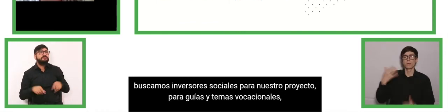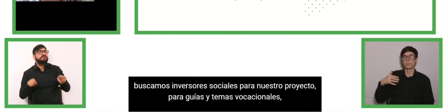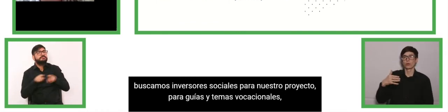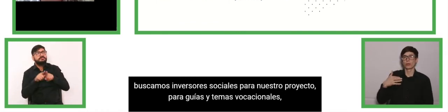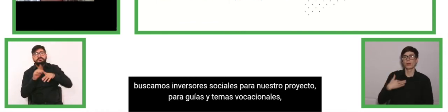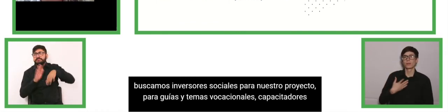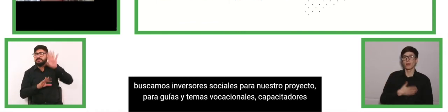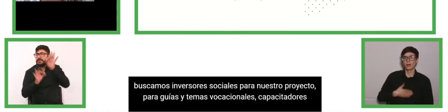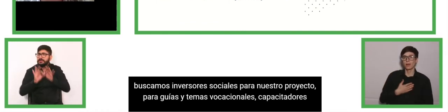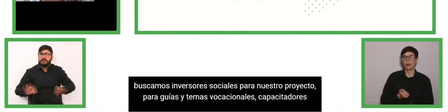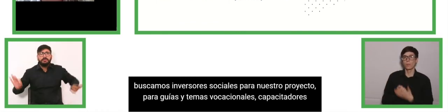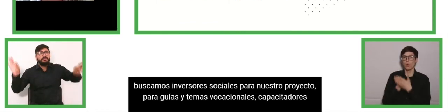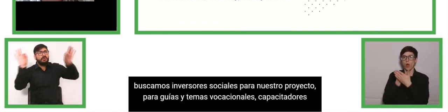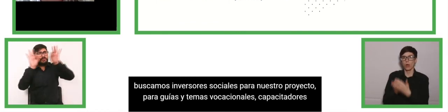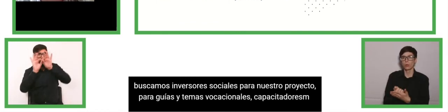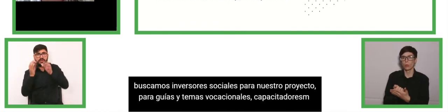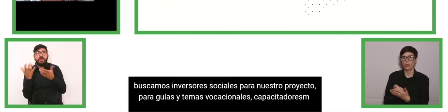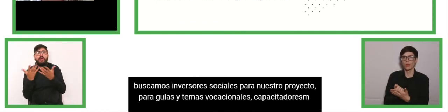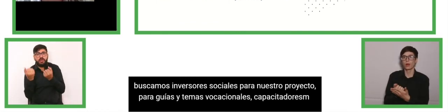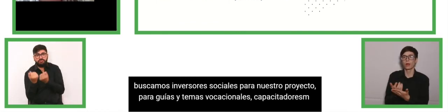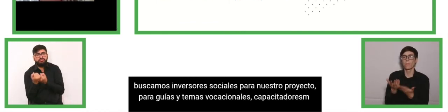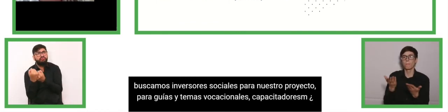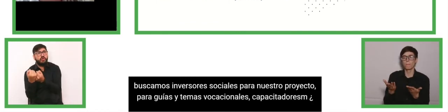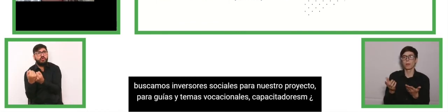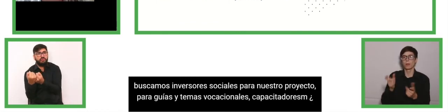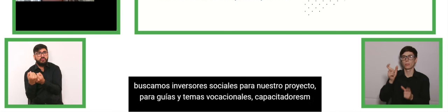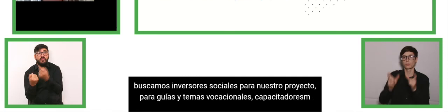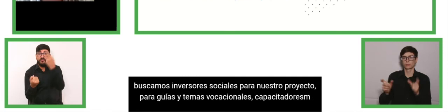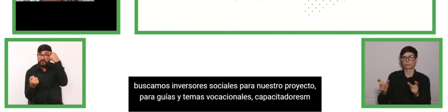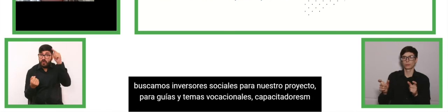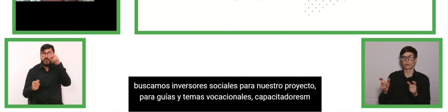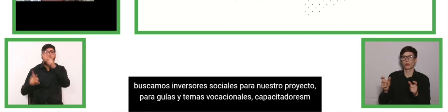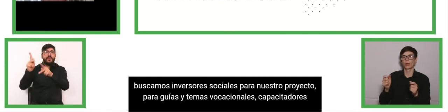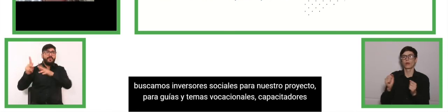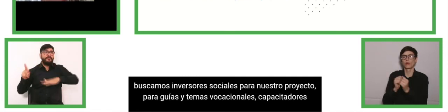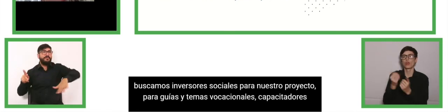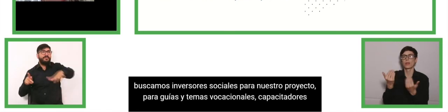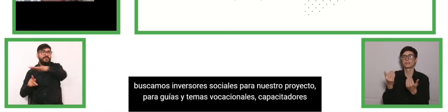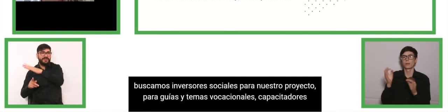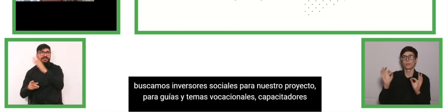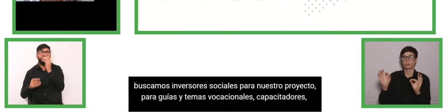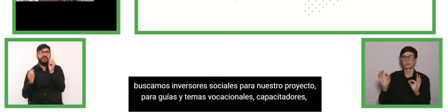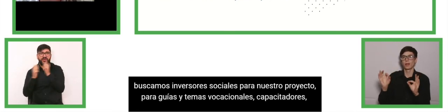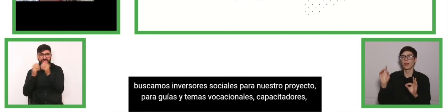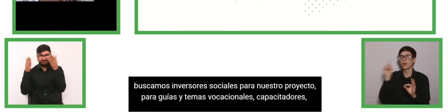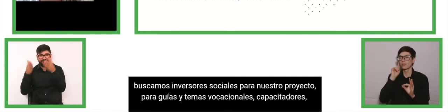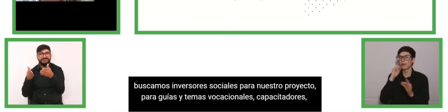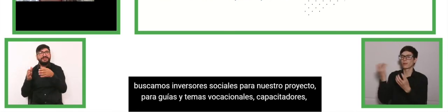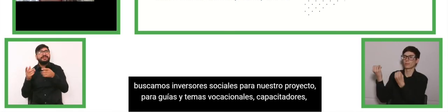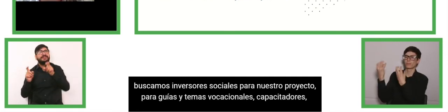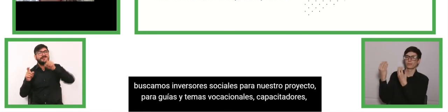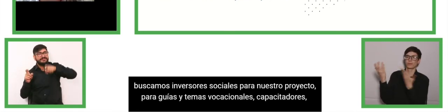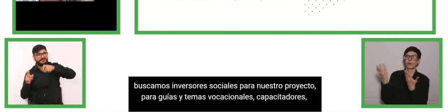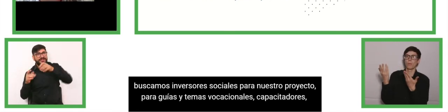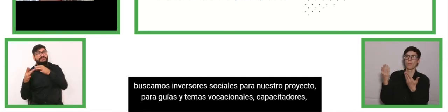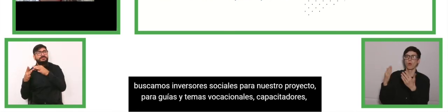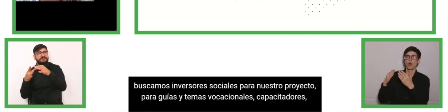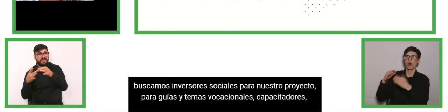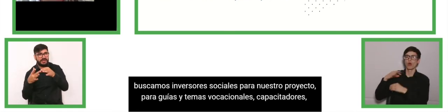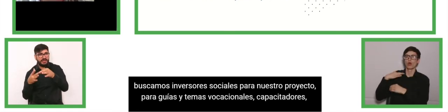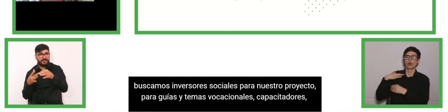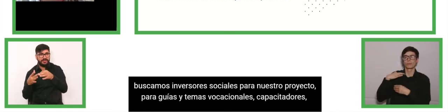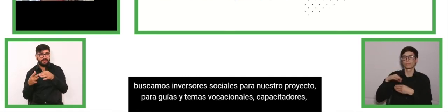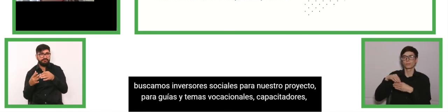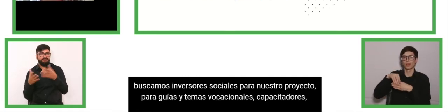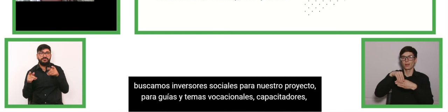special needs for the guide education. Yeah, the last slide, please.